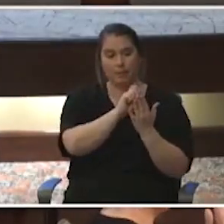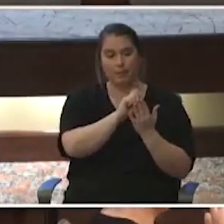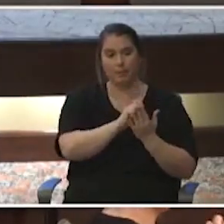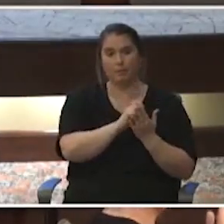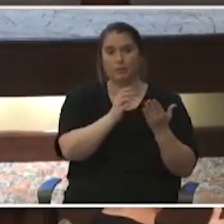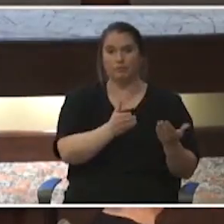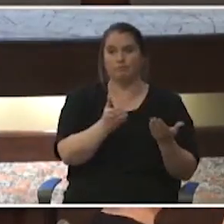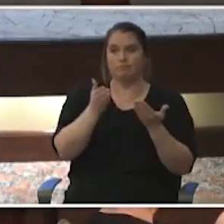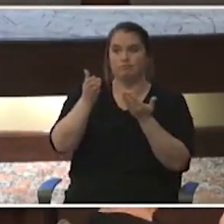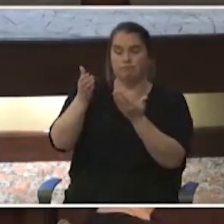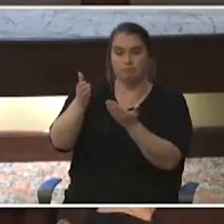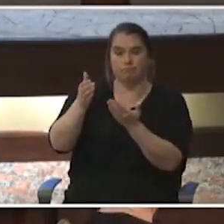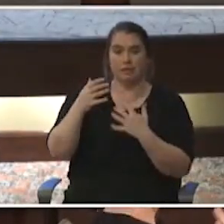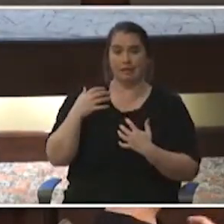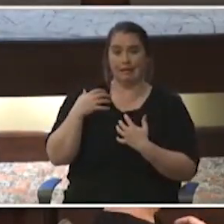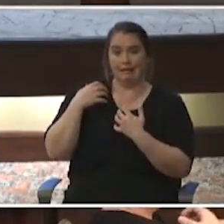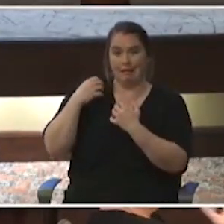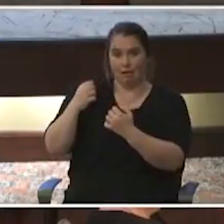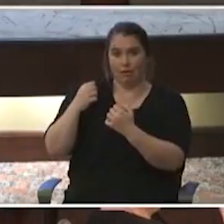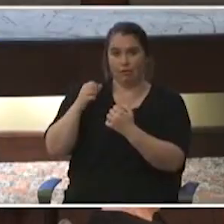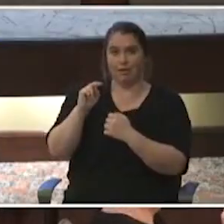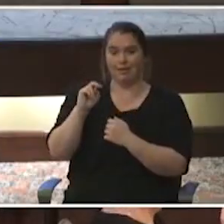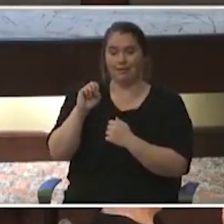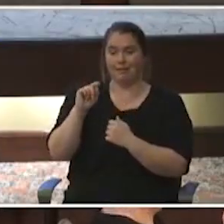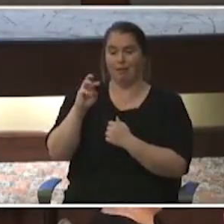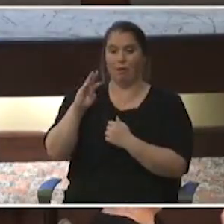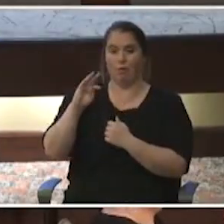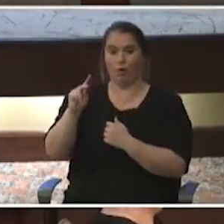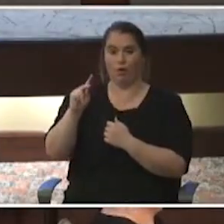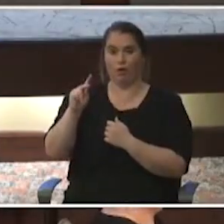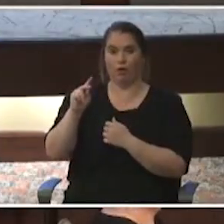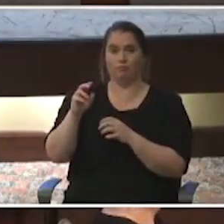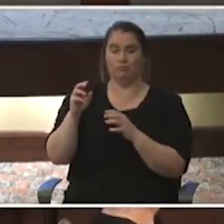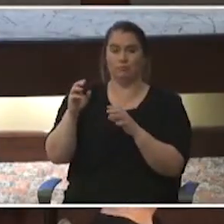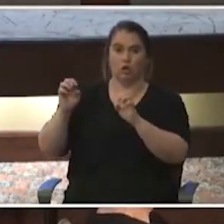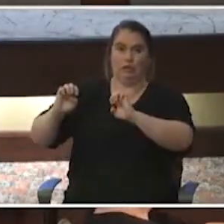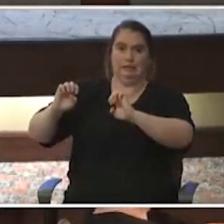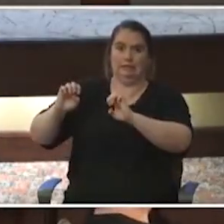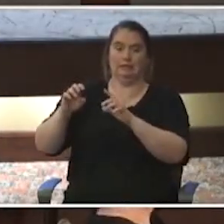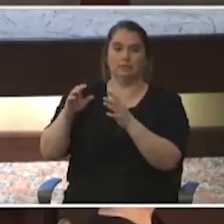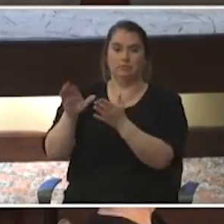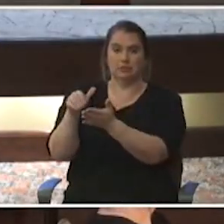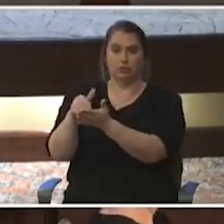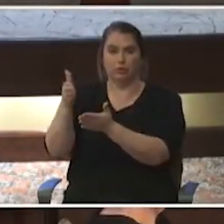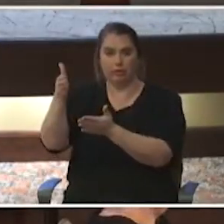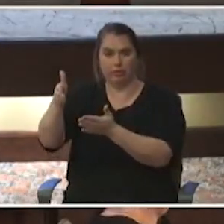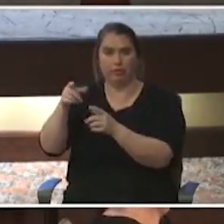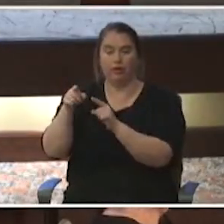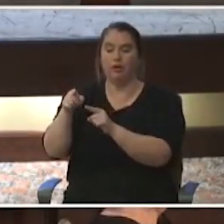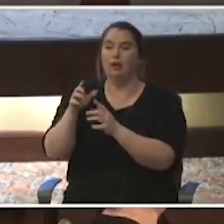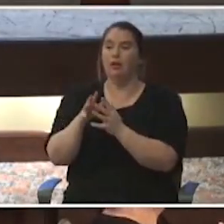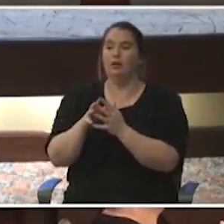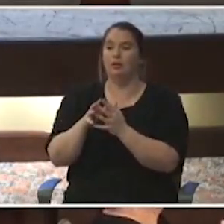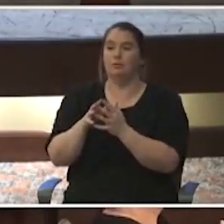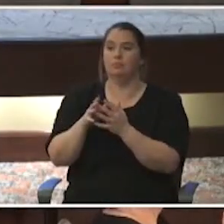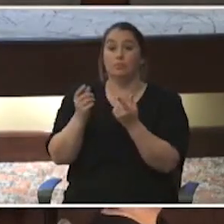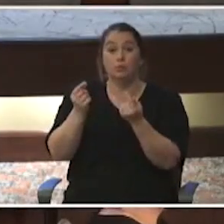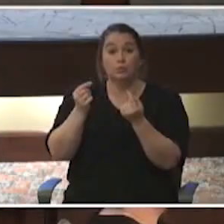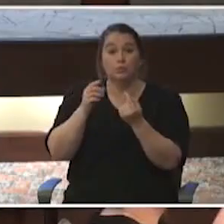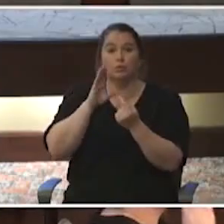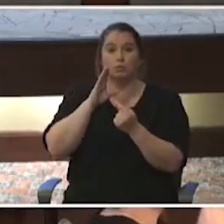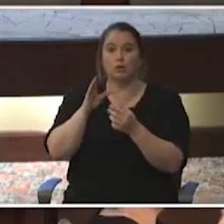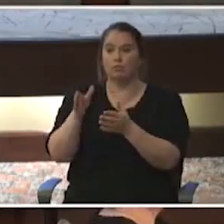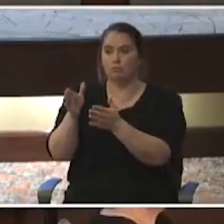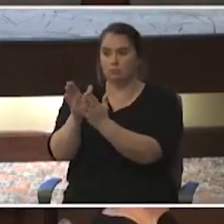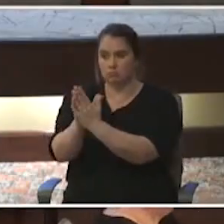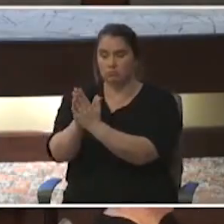Health Network Crisis Center. Unfortunately, sometimes there are comorbidities that require police officers to get clearance from